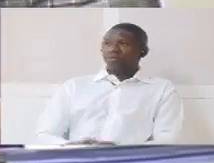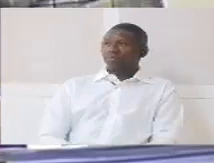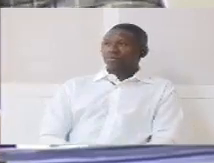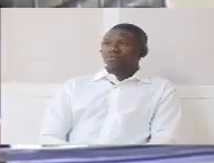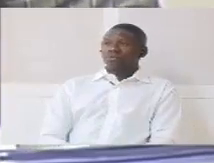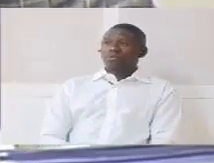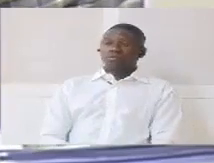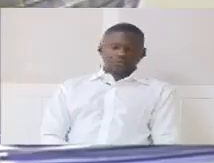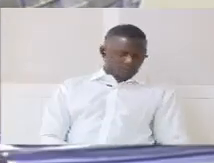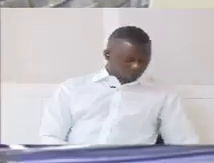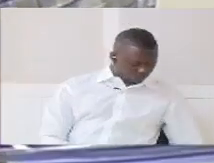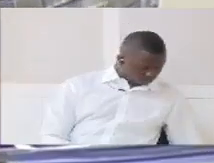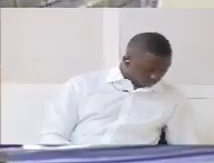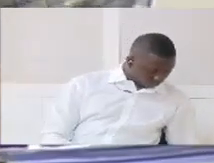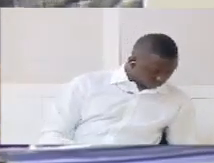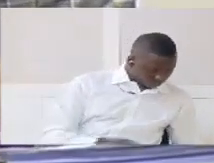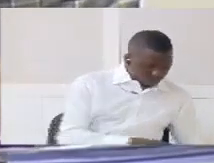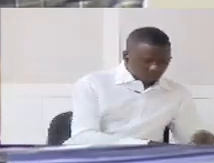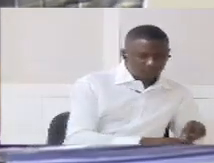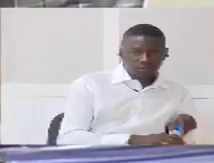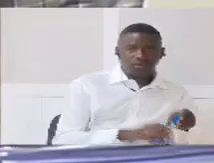Council, would